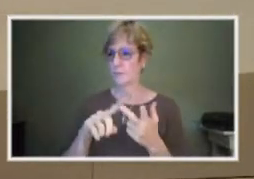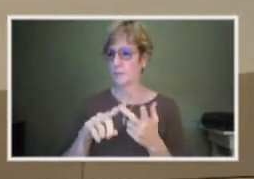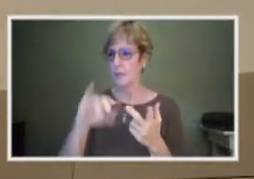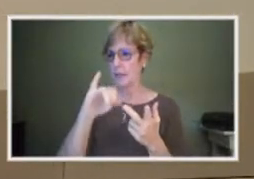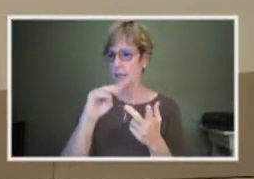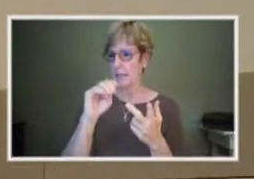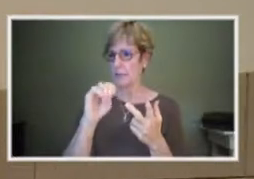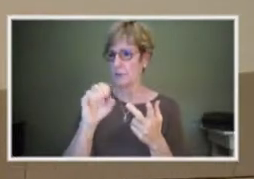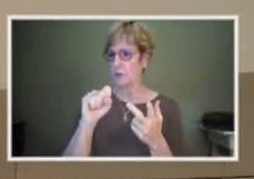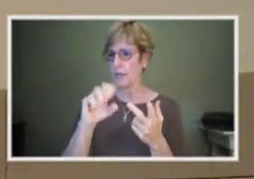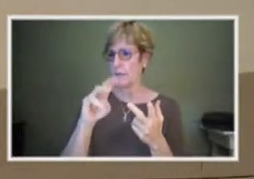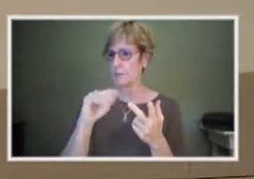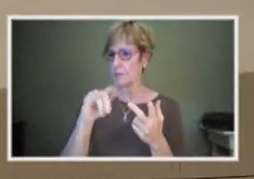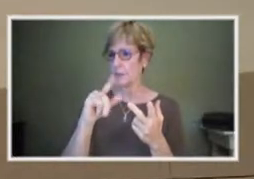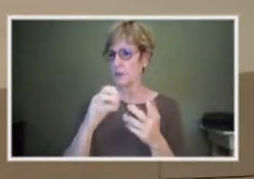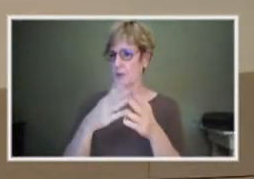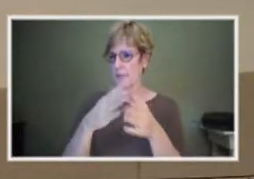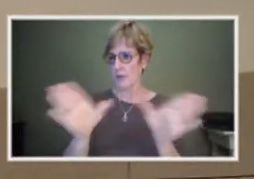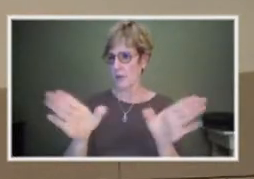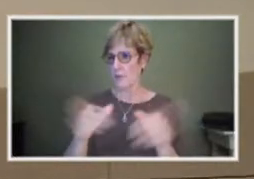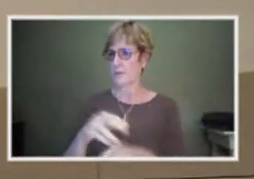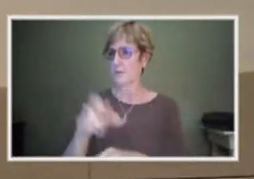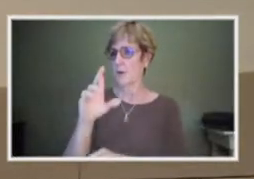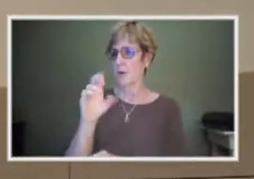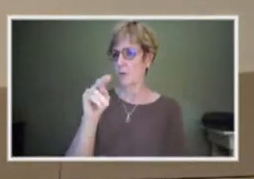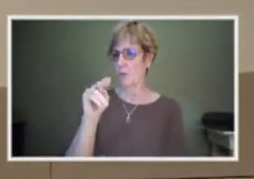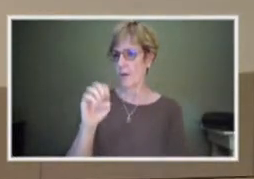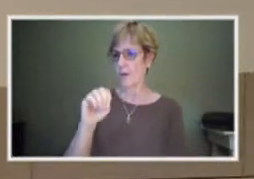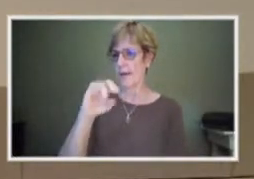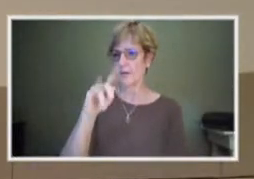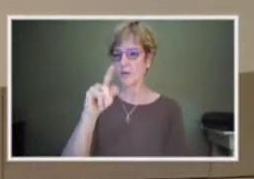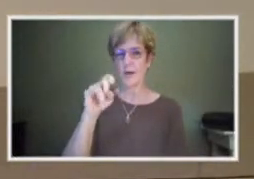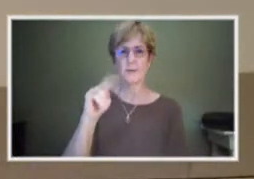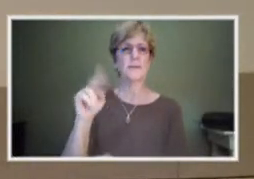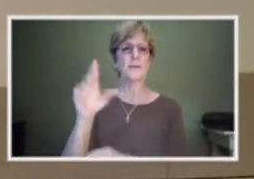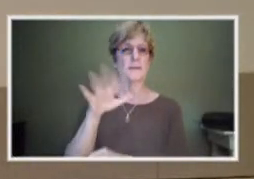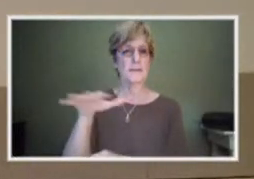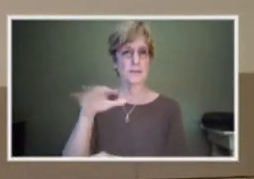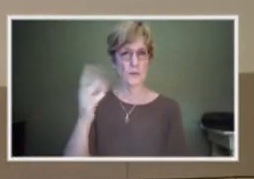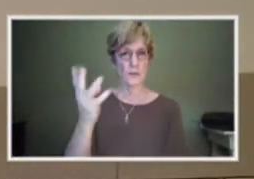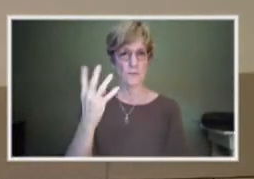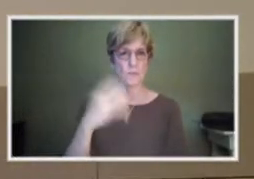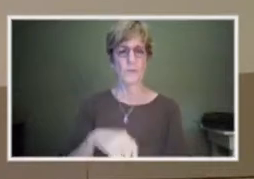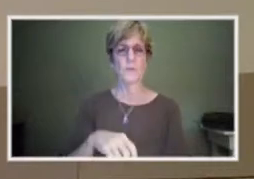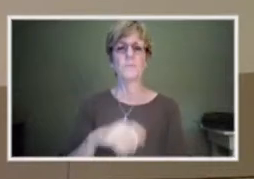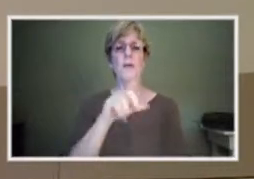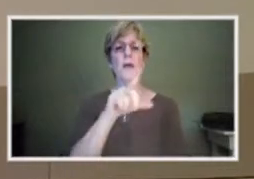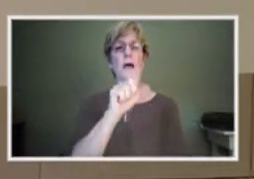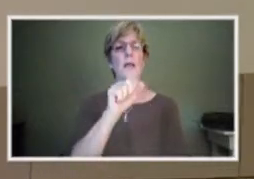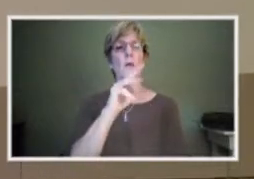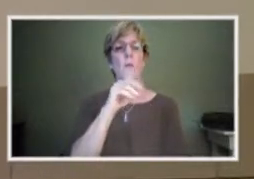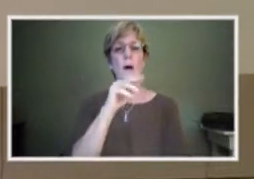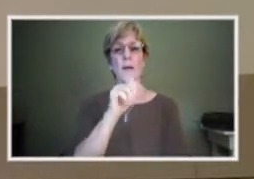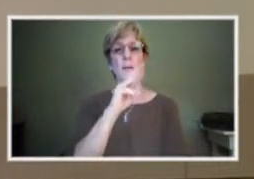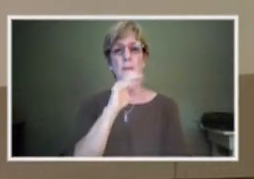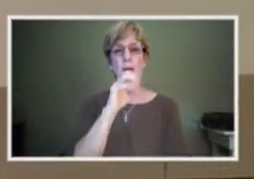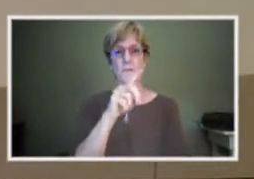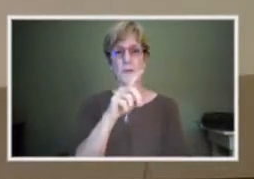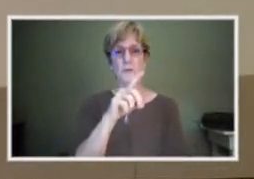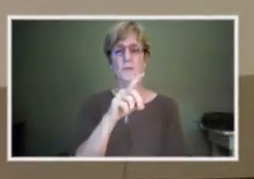Minter, at large. Renee Johnson, District 4. Good evening, LaWanna Mayfield, City Council at